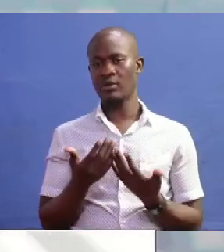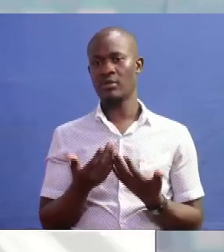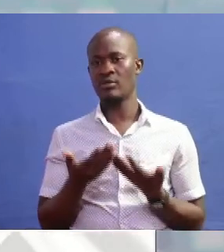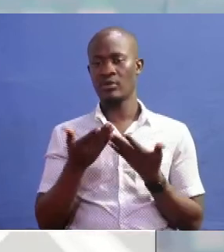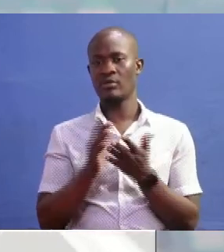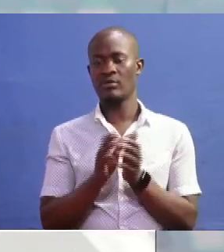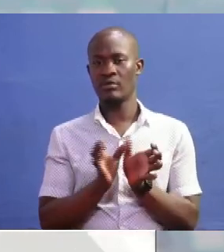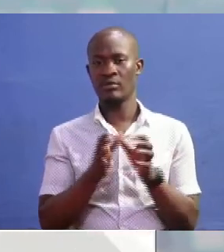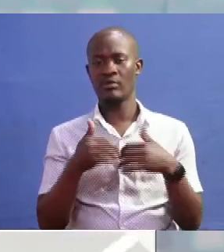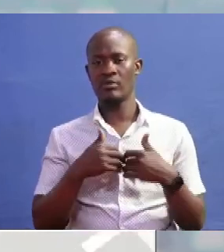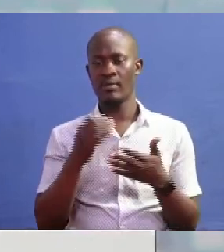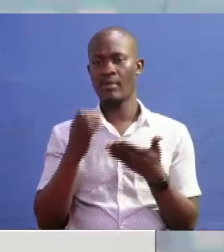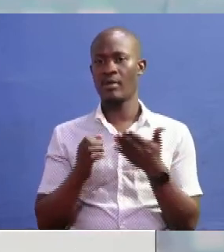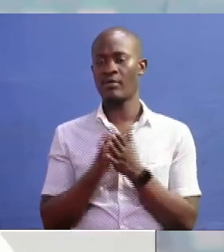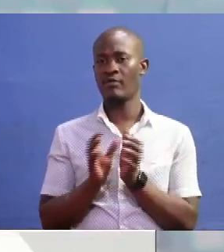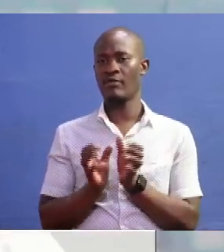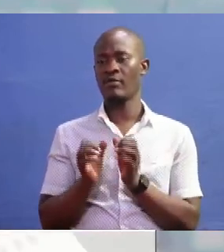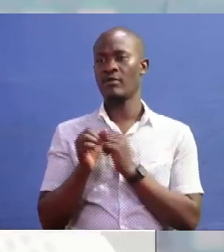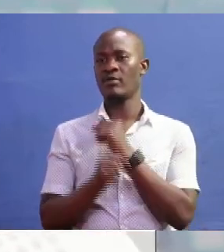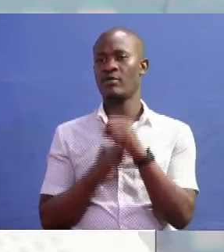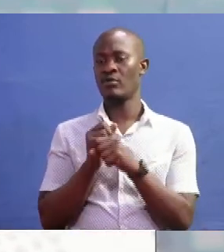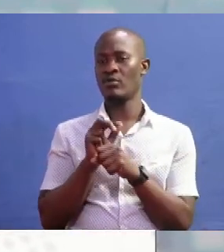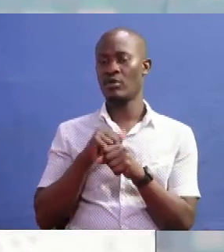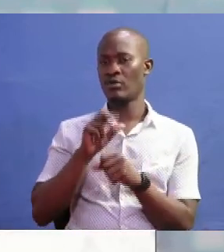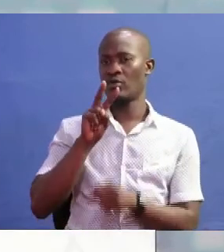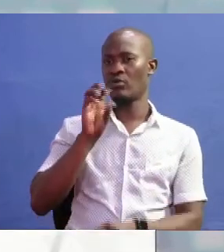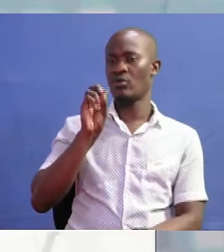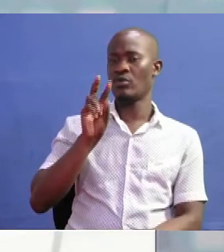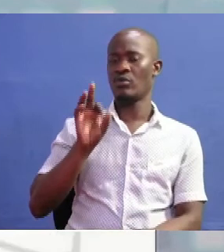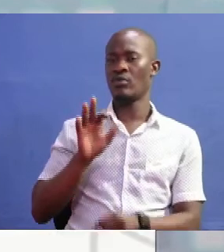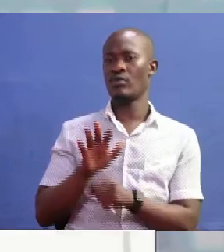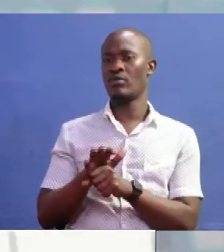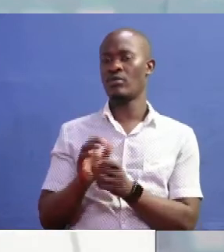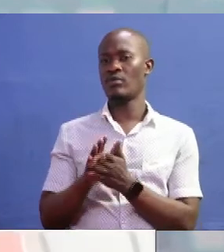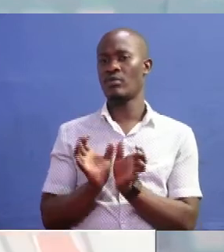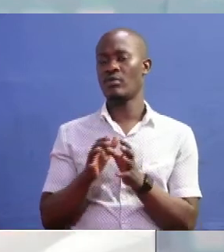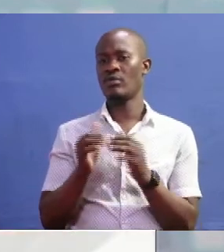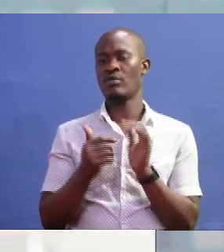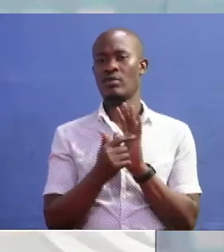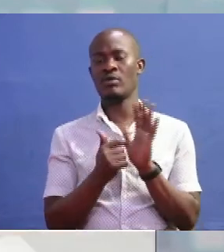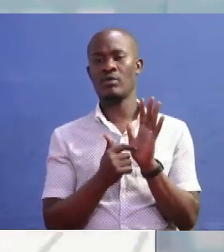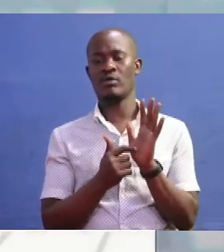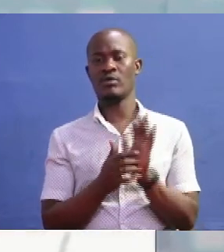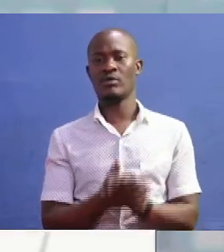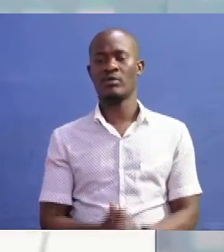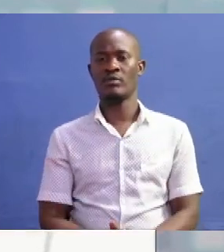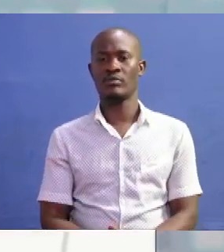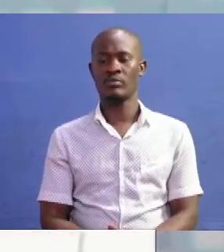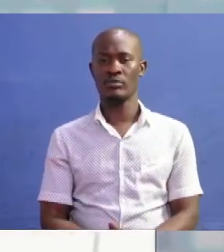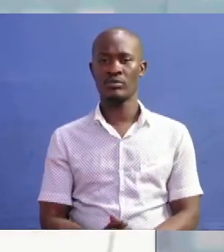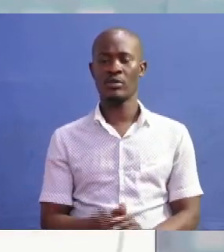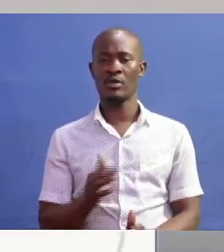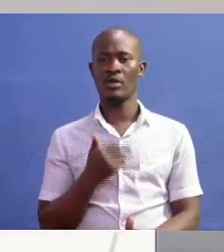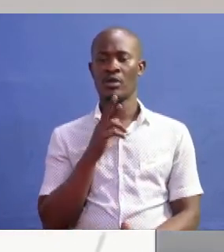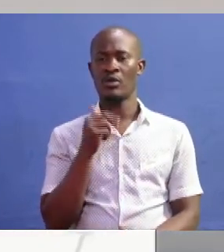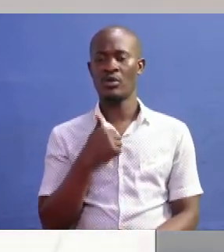we're hoping hopefully before end of the year and looking into 2024, several companies hopefully they will be listed. Yes. So are you looking